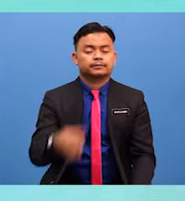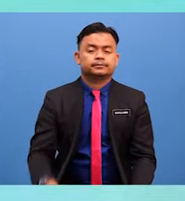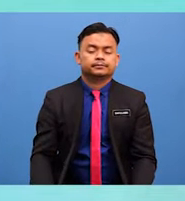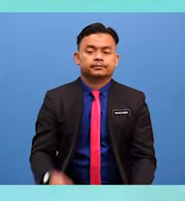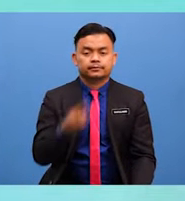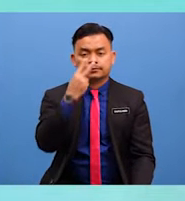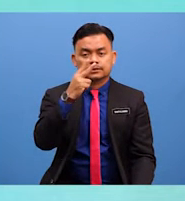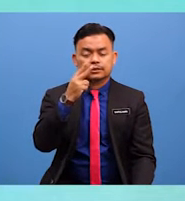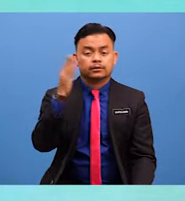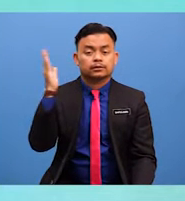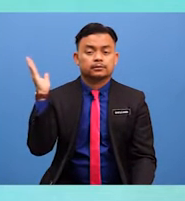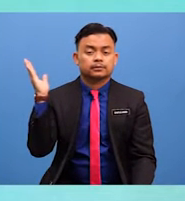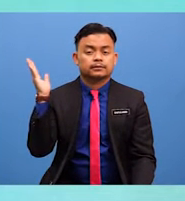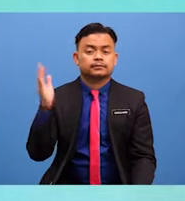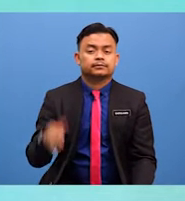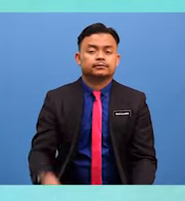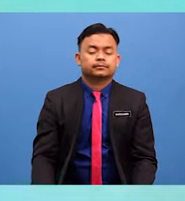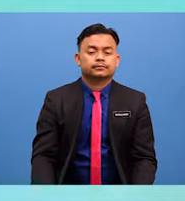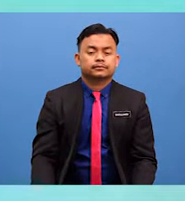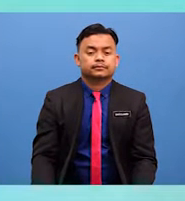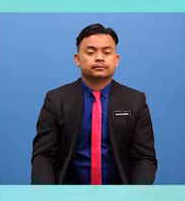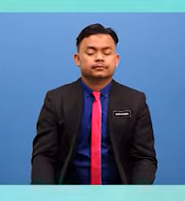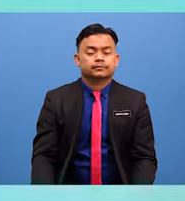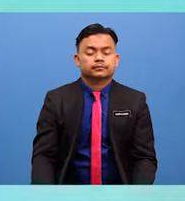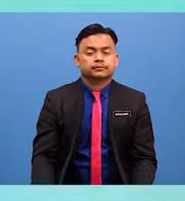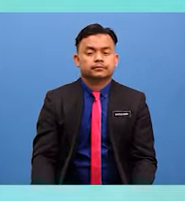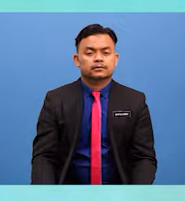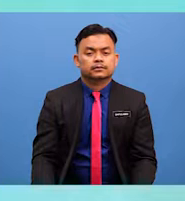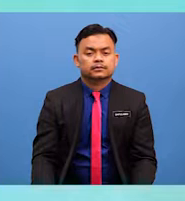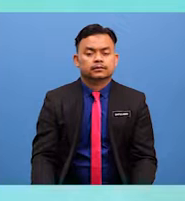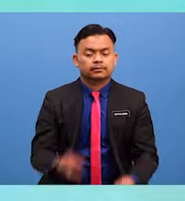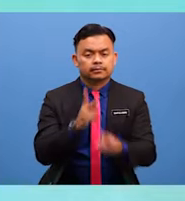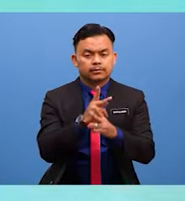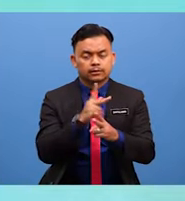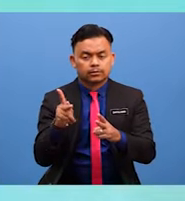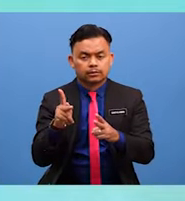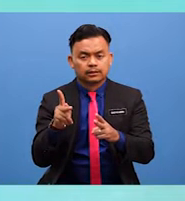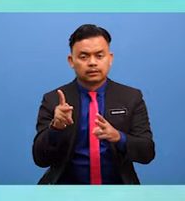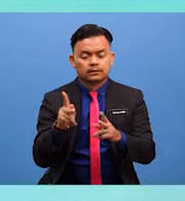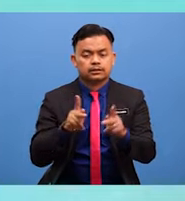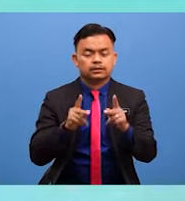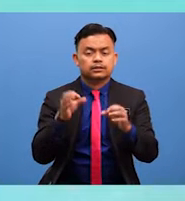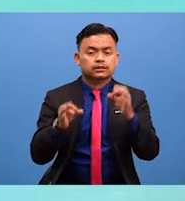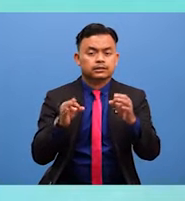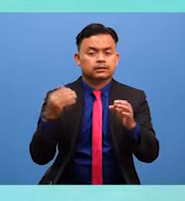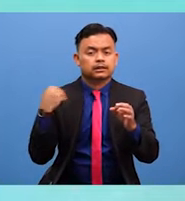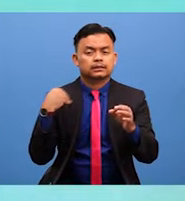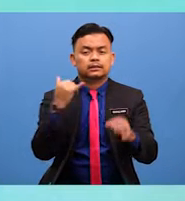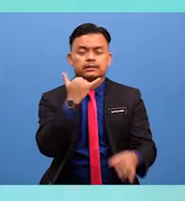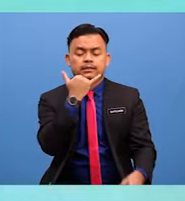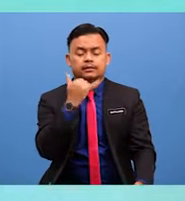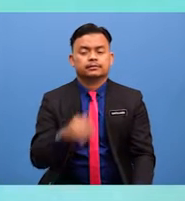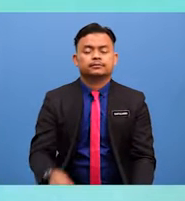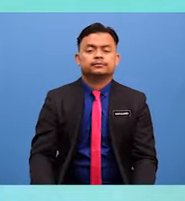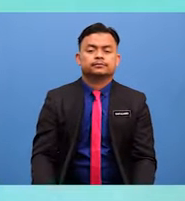Look at the screen. Correct the spelling if you make a mistake. If the word or phrase is new to